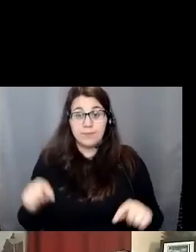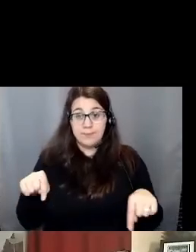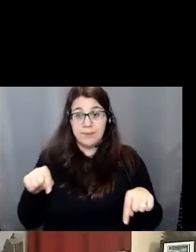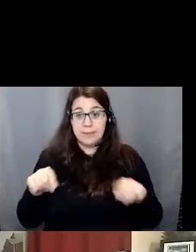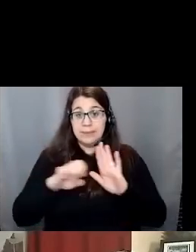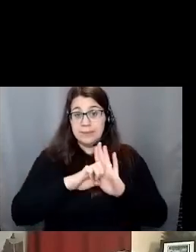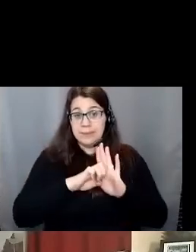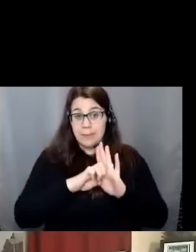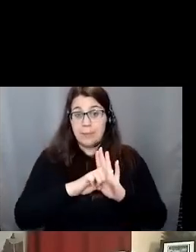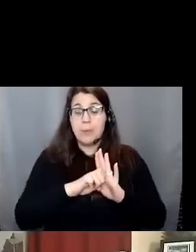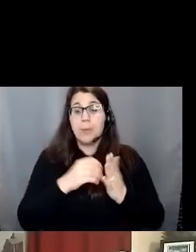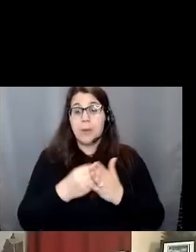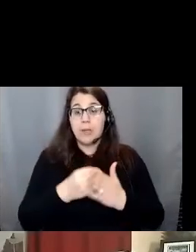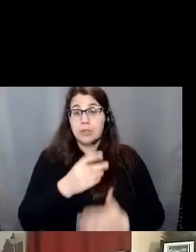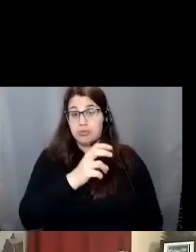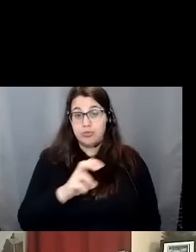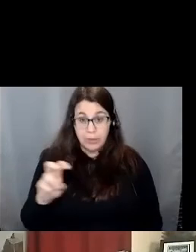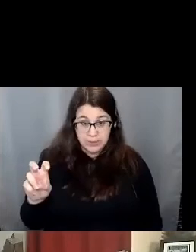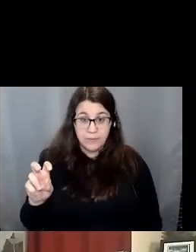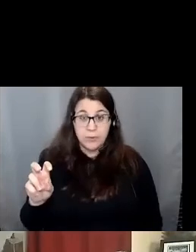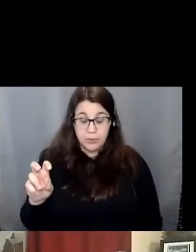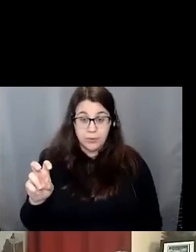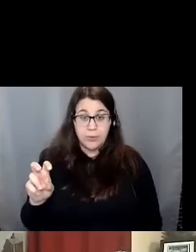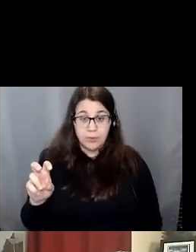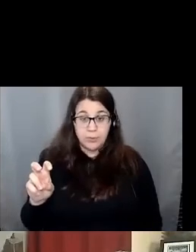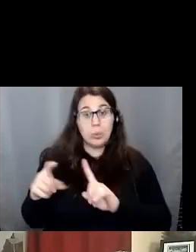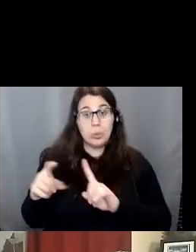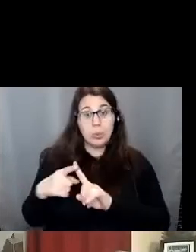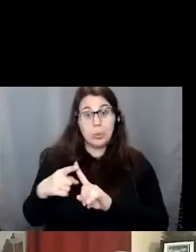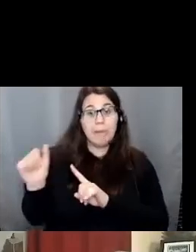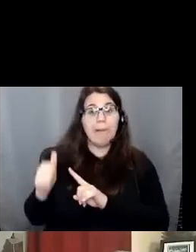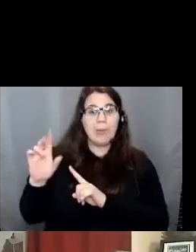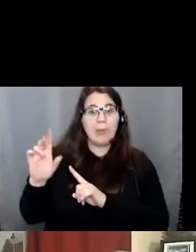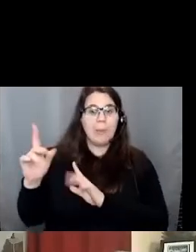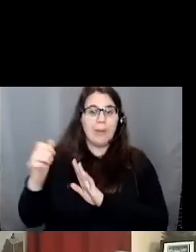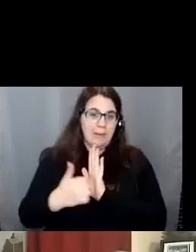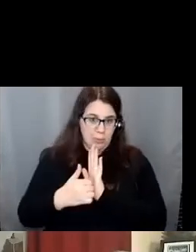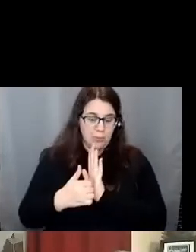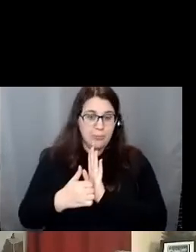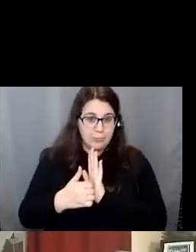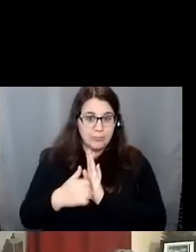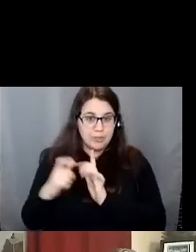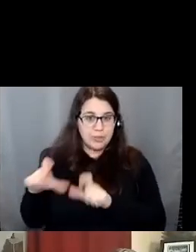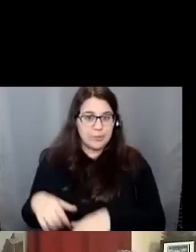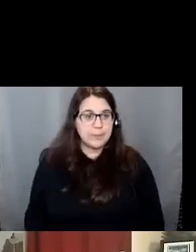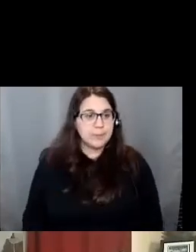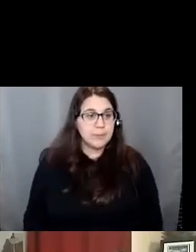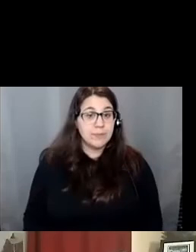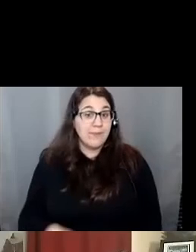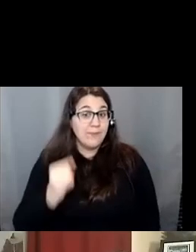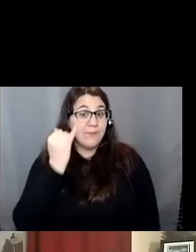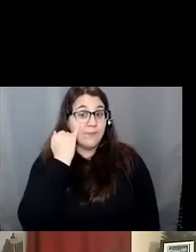making a transfer to a bank checking account. I will also say here that if